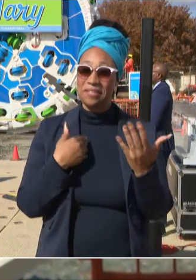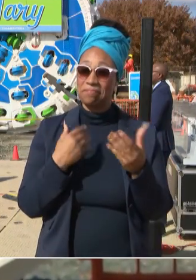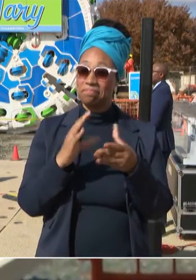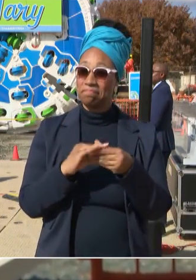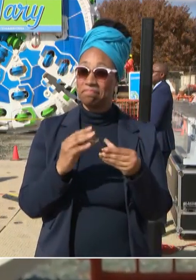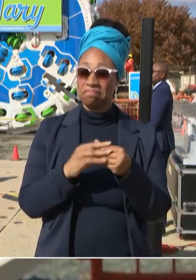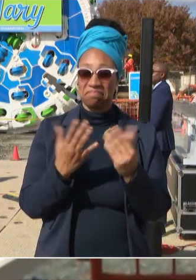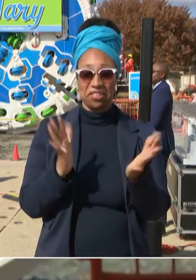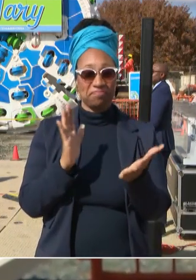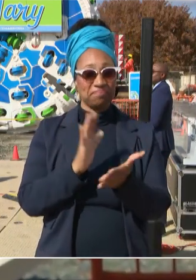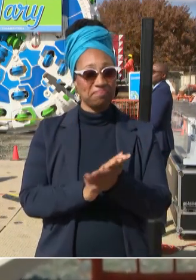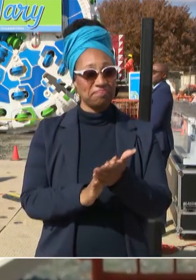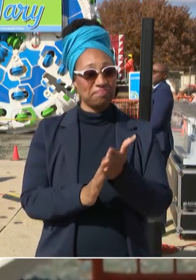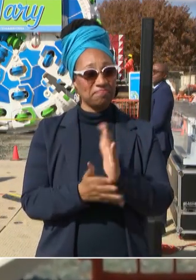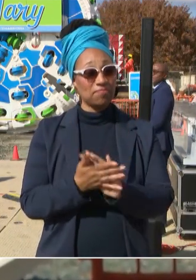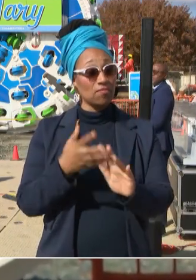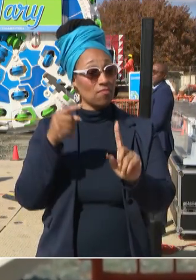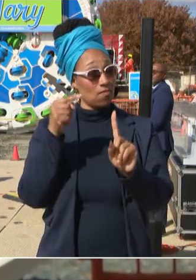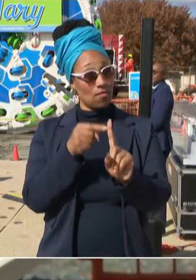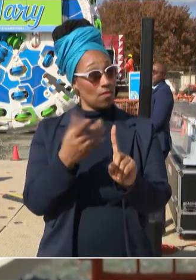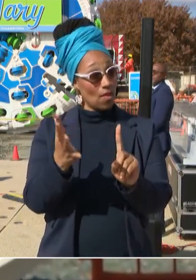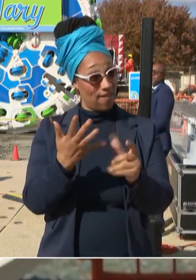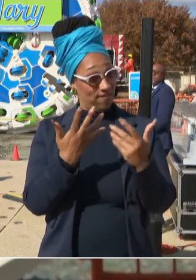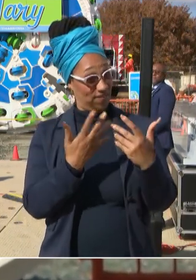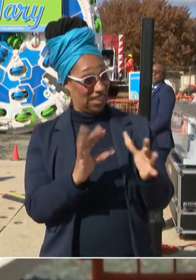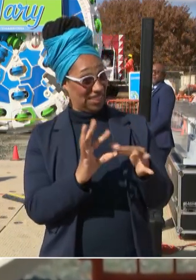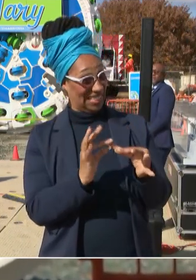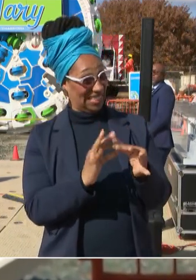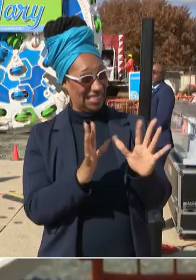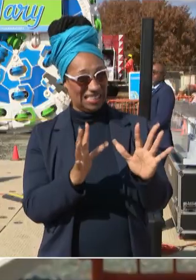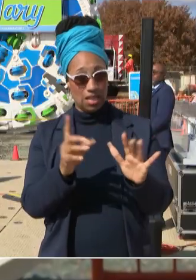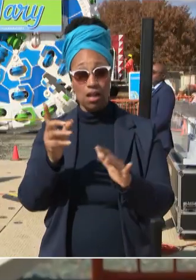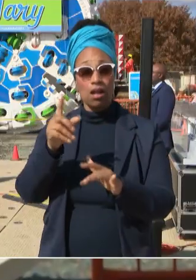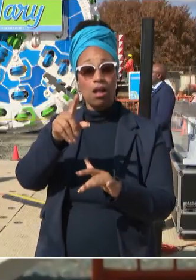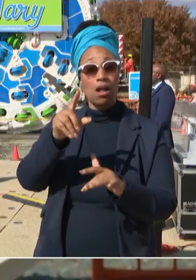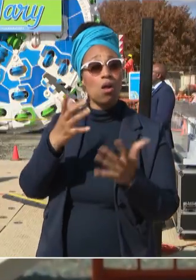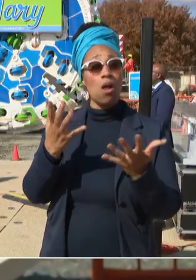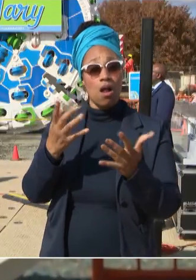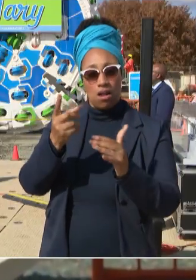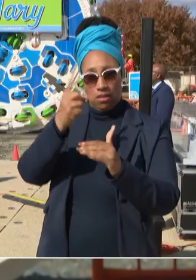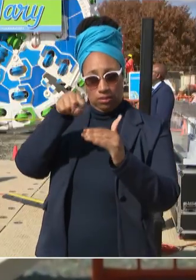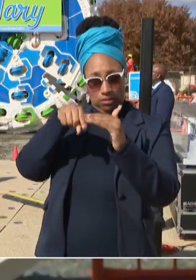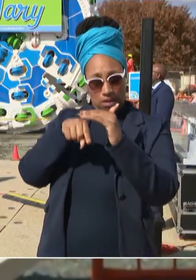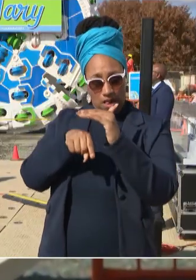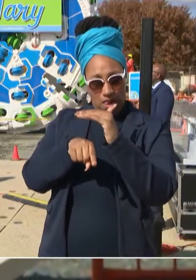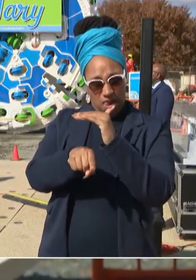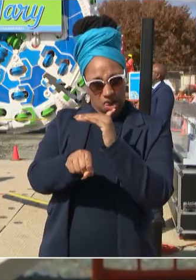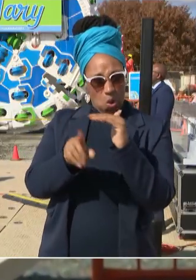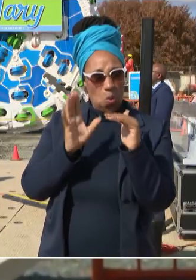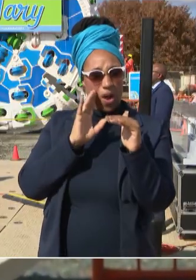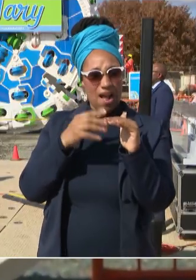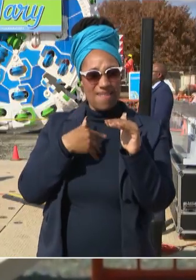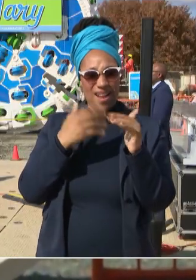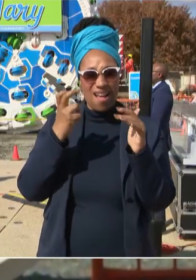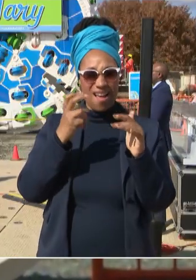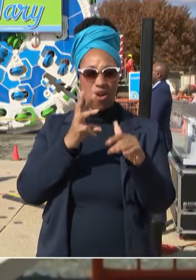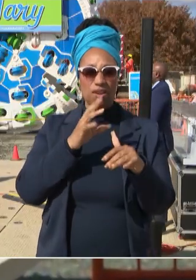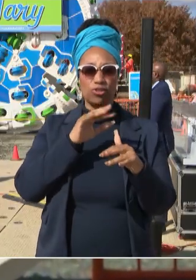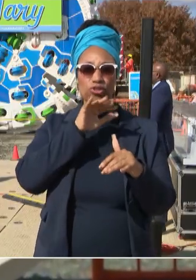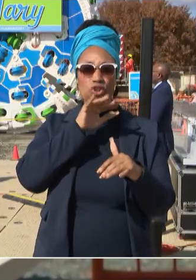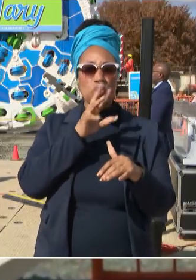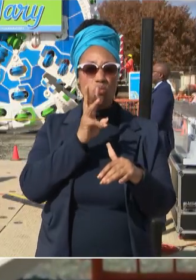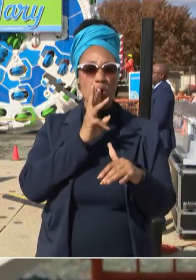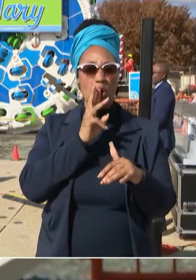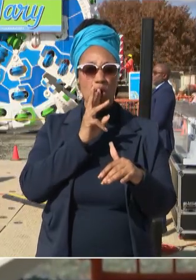it is estimated that the Potomac River Tunnel will reduce the volume of untreated wastewater going into the river by